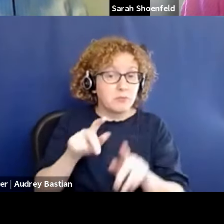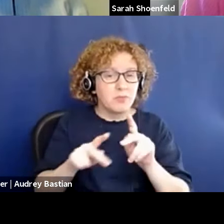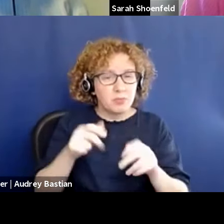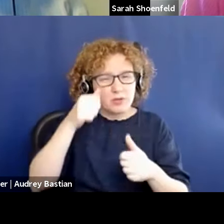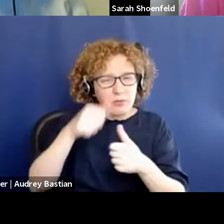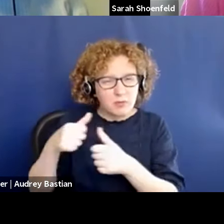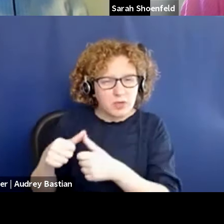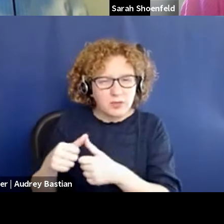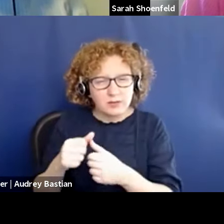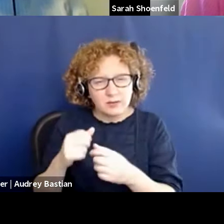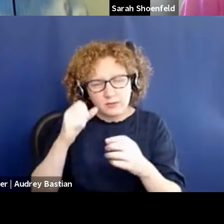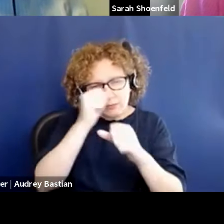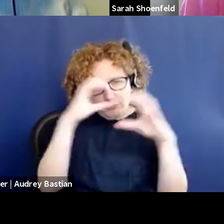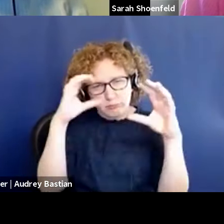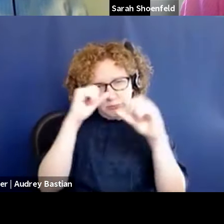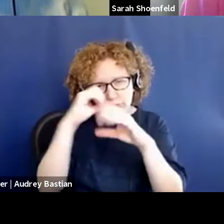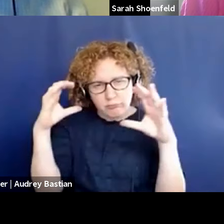memories.